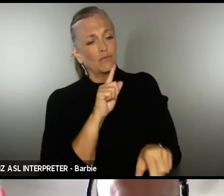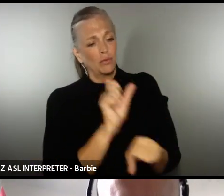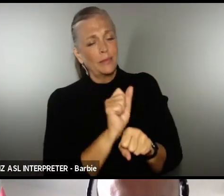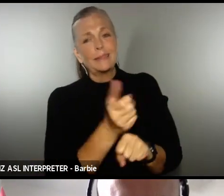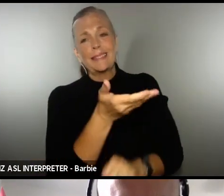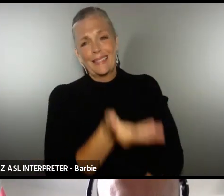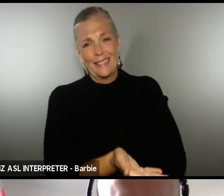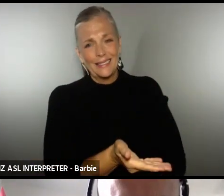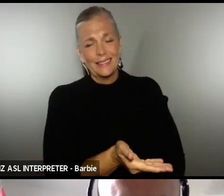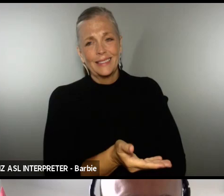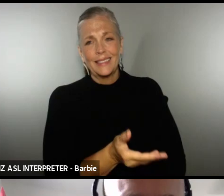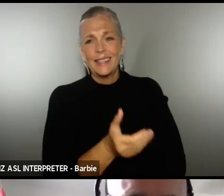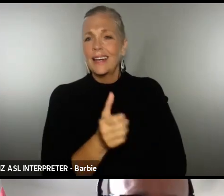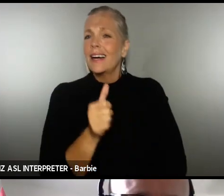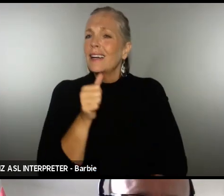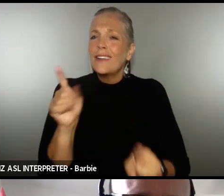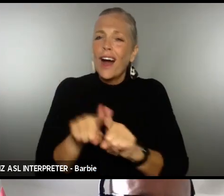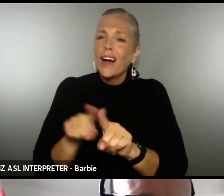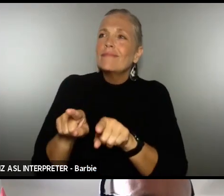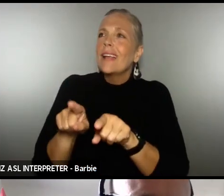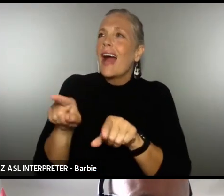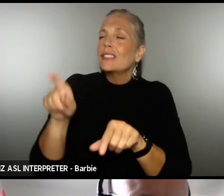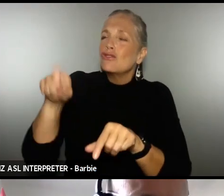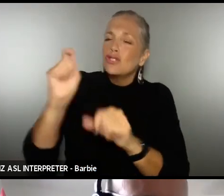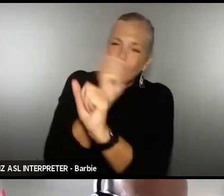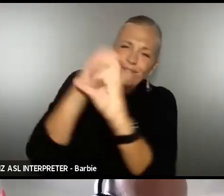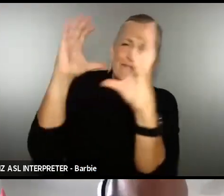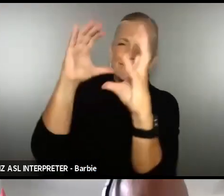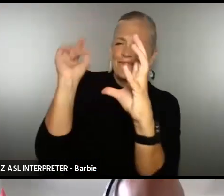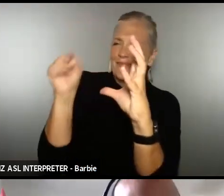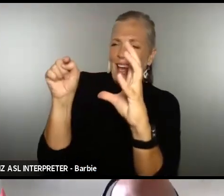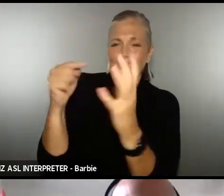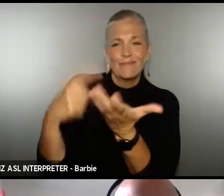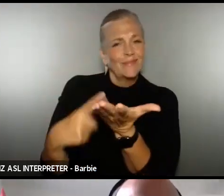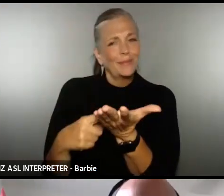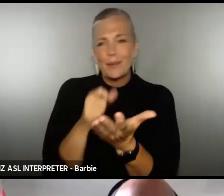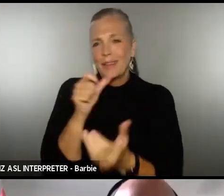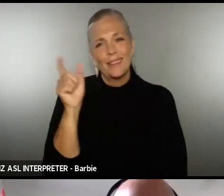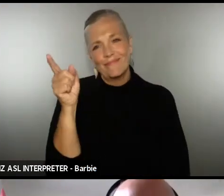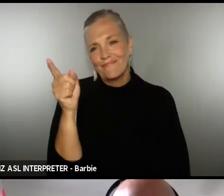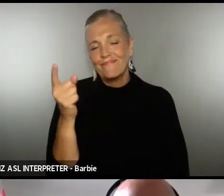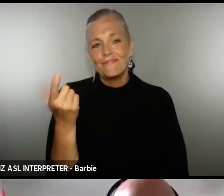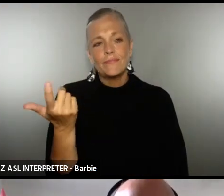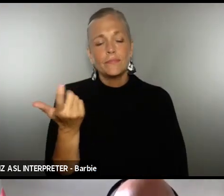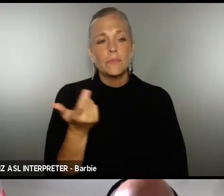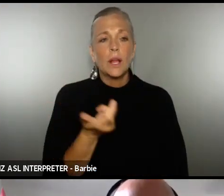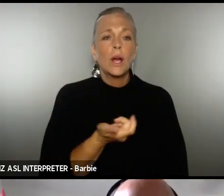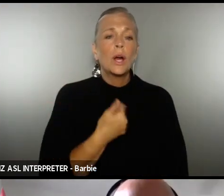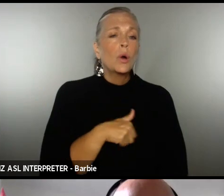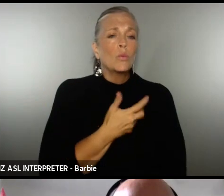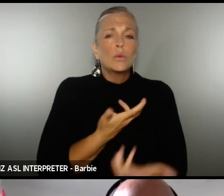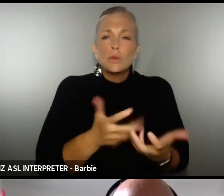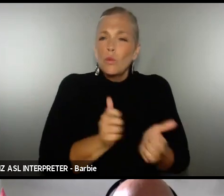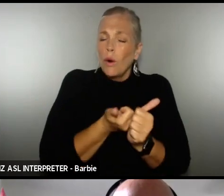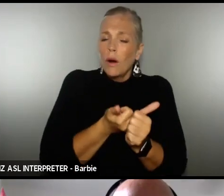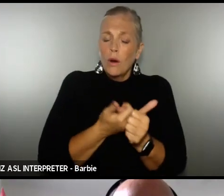as it should be, and we'd like to tell this narrative. And I think this goes to your point, Jeremy, about not, you know, avoiding a reductive narrative, is that